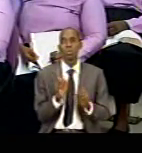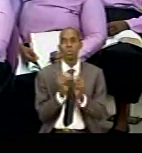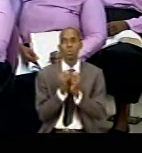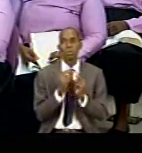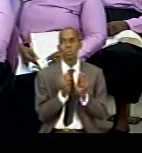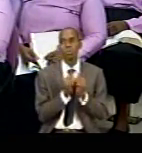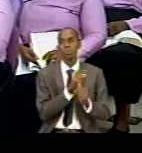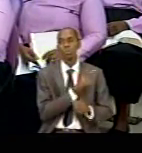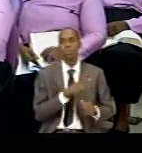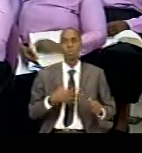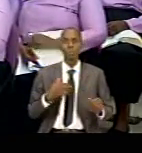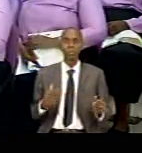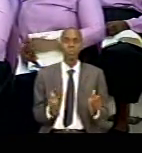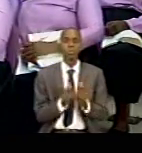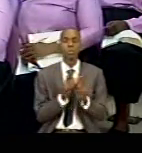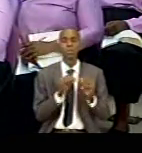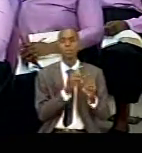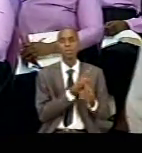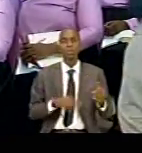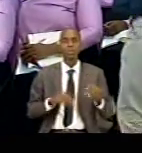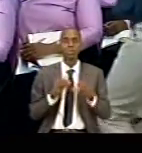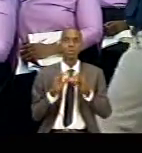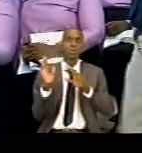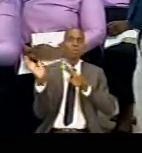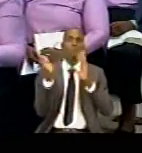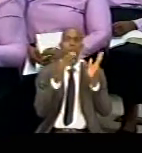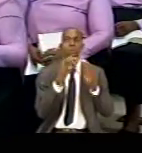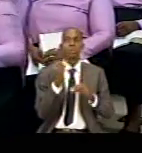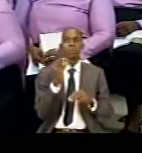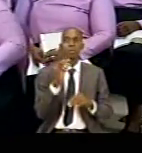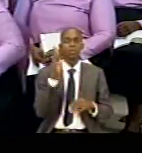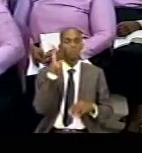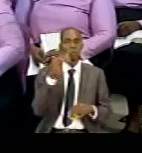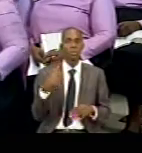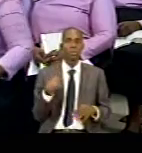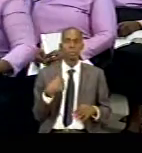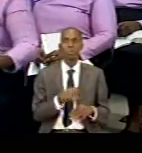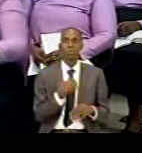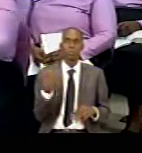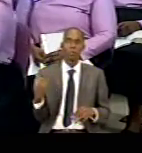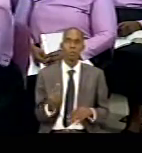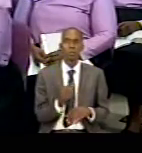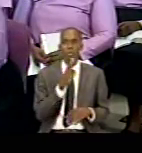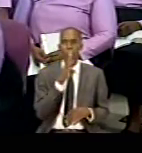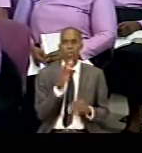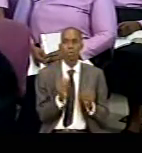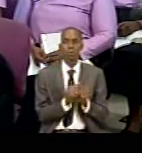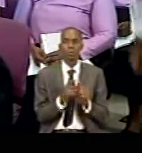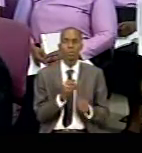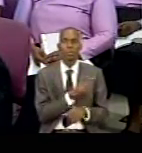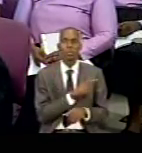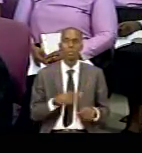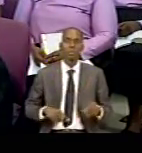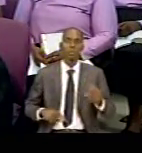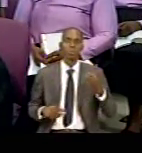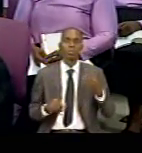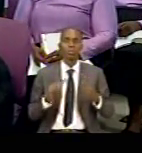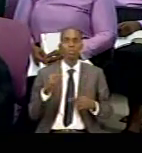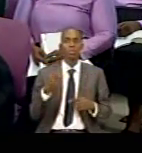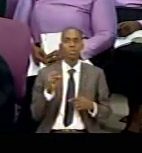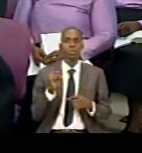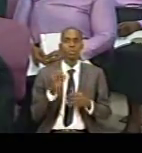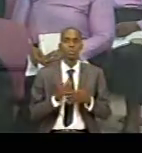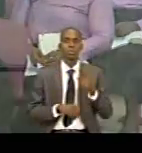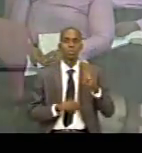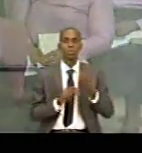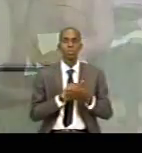and meet the Lord in the air, so shall we ever be with the Lord. 1 Thessalonians chapter 4, verse 17. Thank you so much.